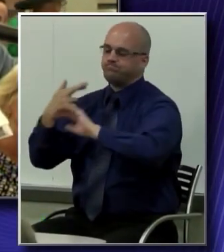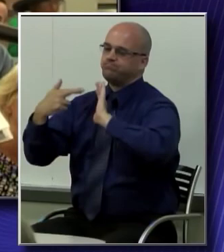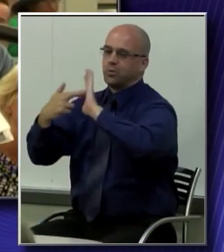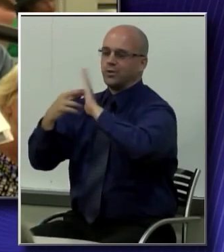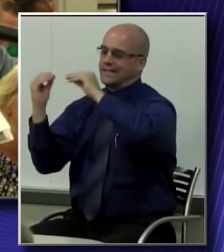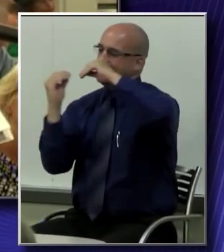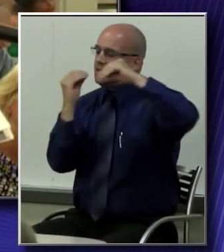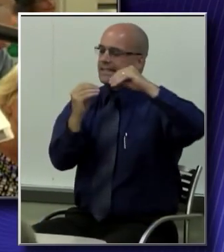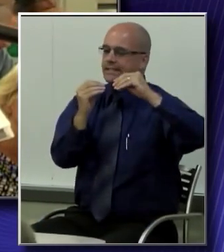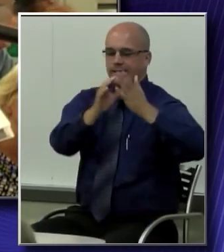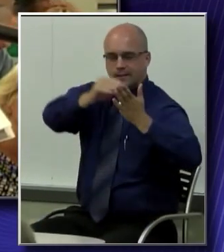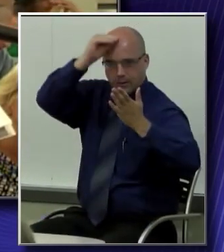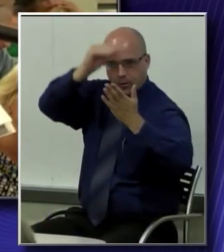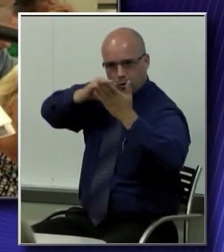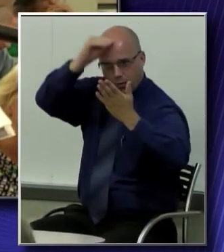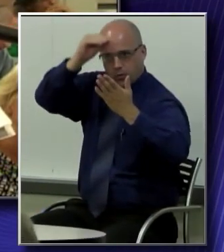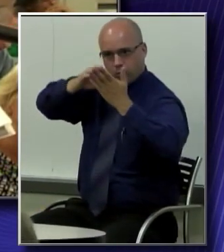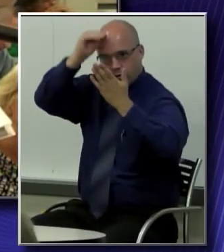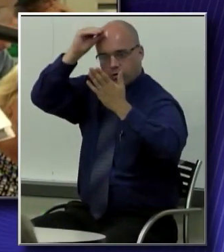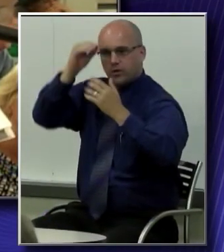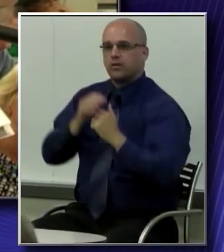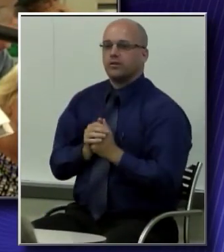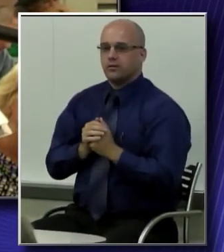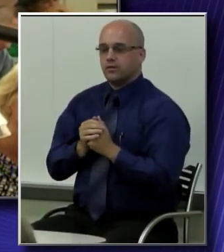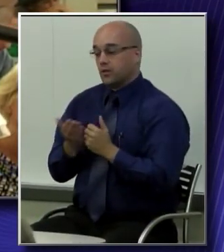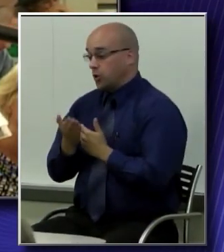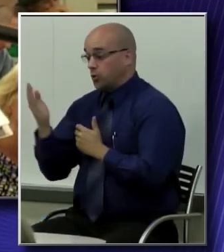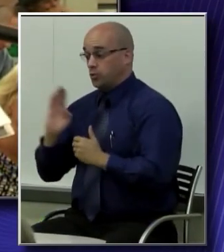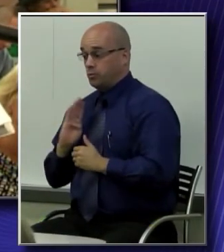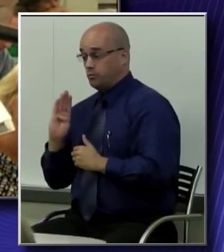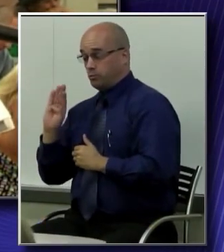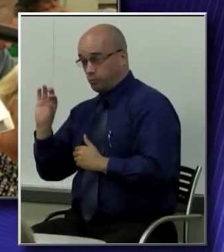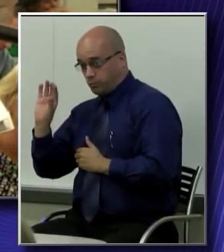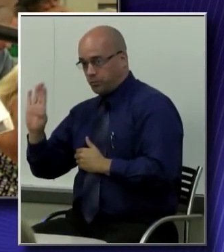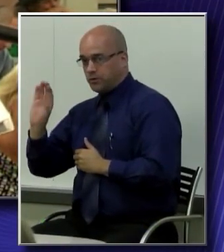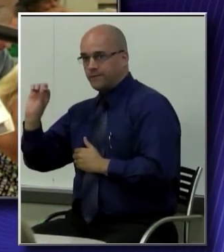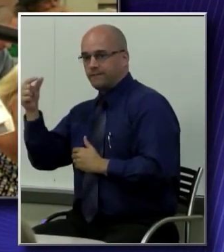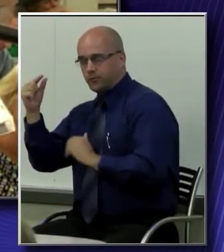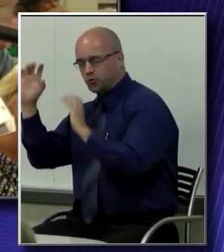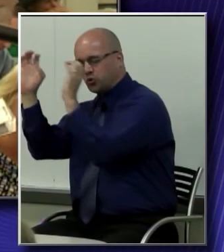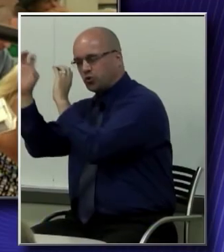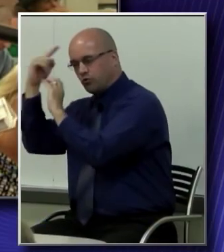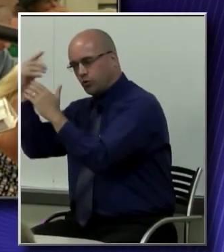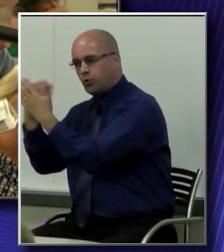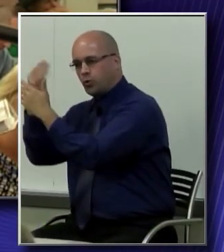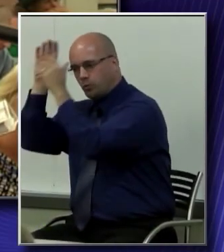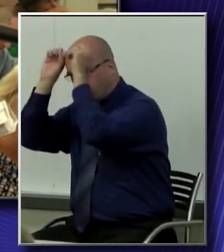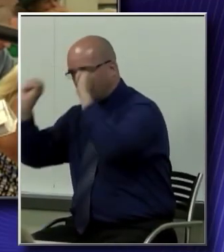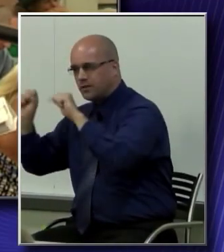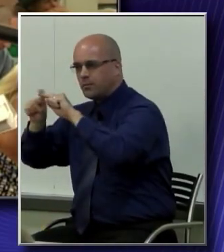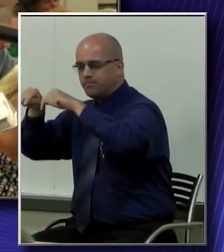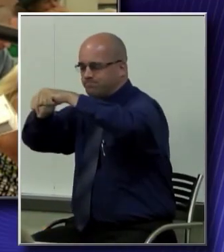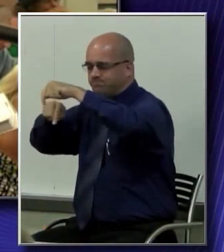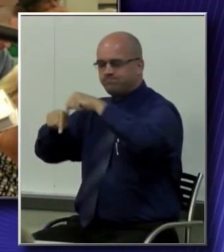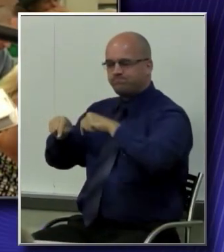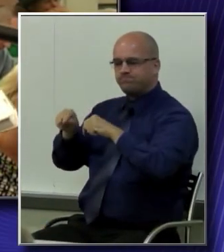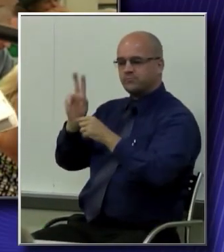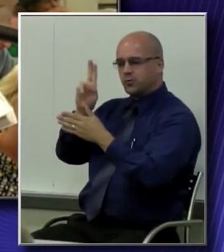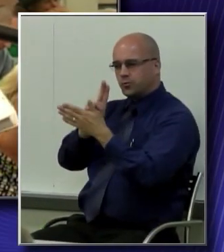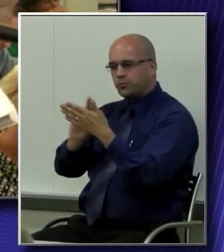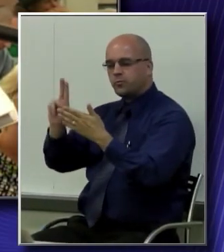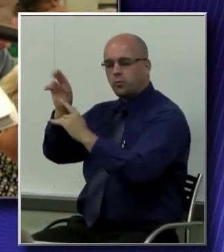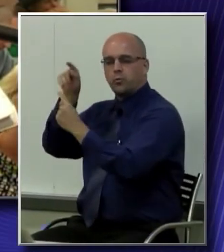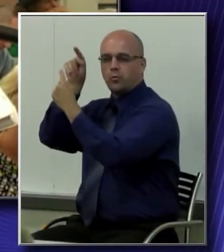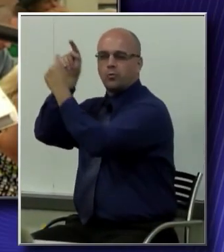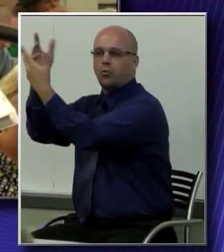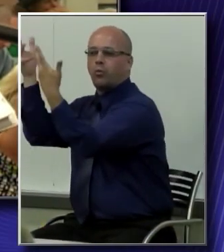As the University of North Carolina Board of Governors searches for a new president, it's time to remember the university's mission statement. Teaching and learning